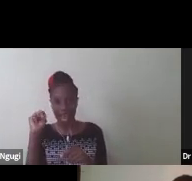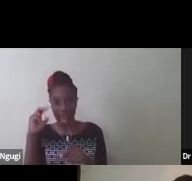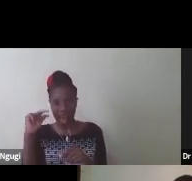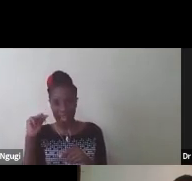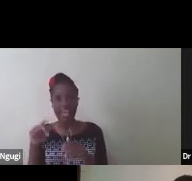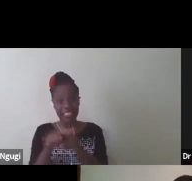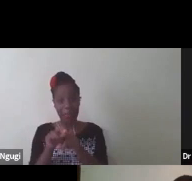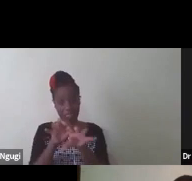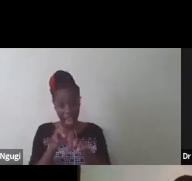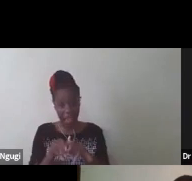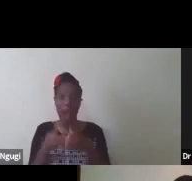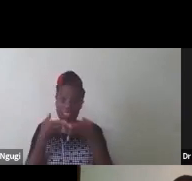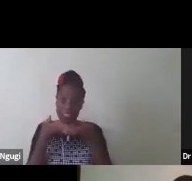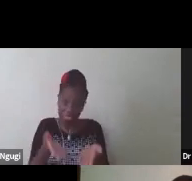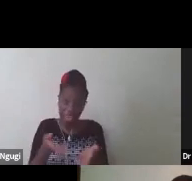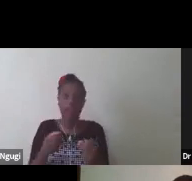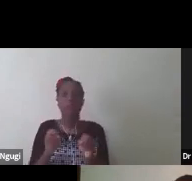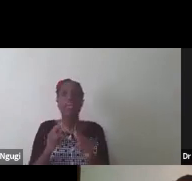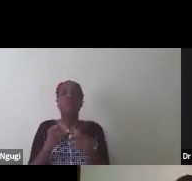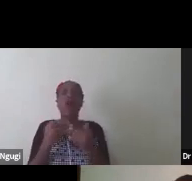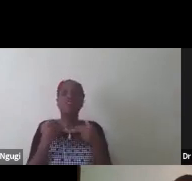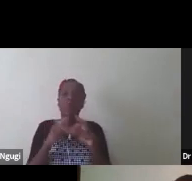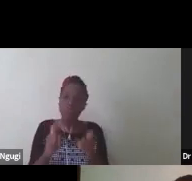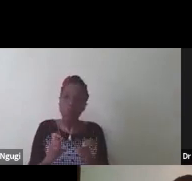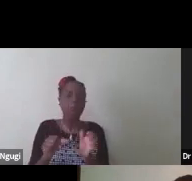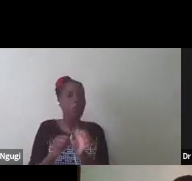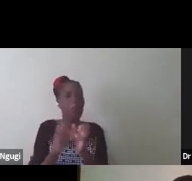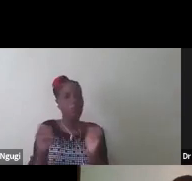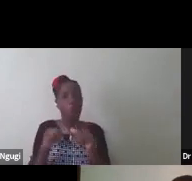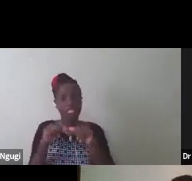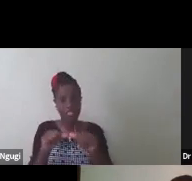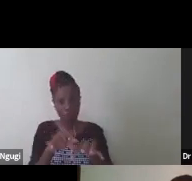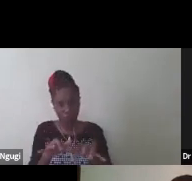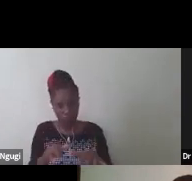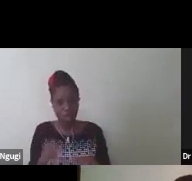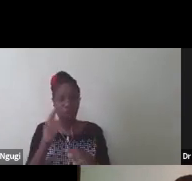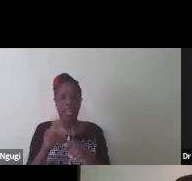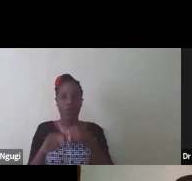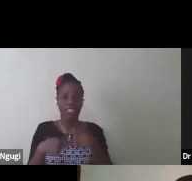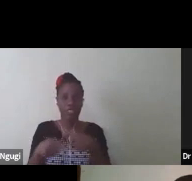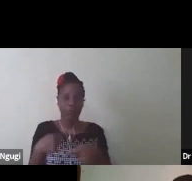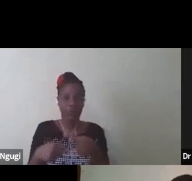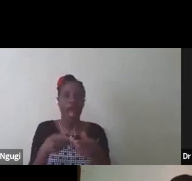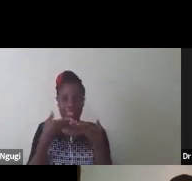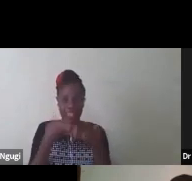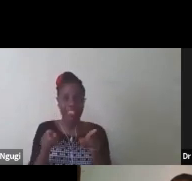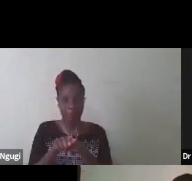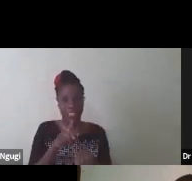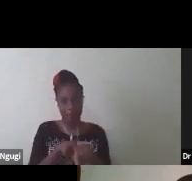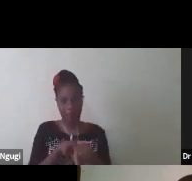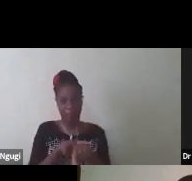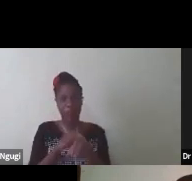still keep on sending your questions in the chat area. We will get to them as we continue with this conversation. And Dr. Njuguna